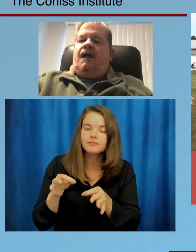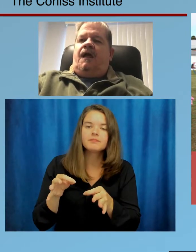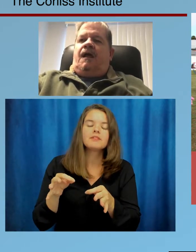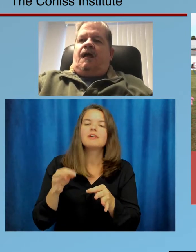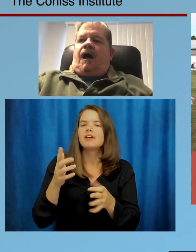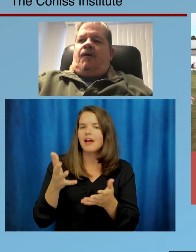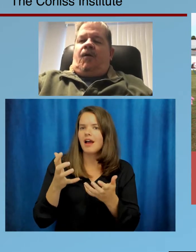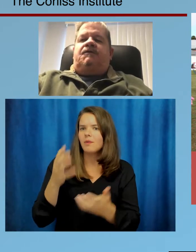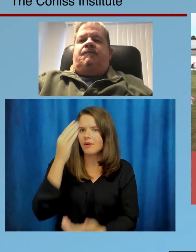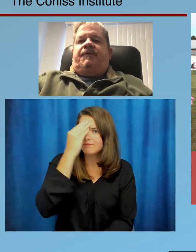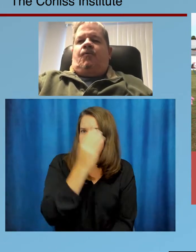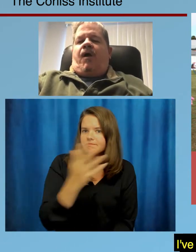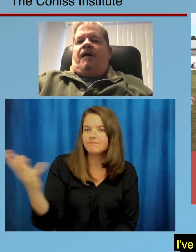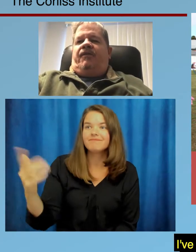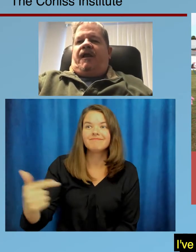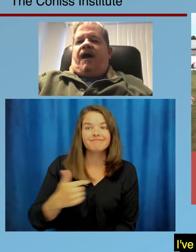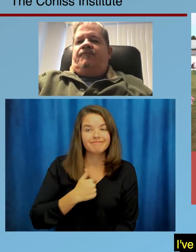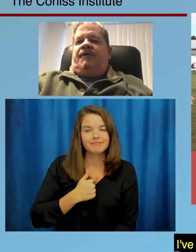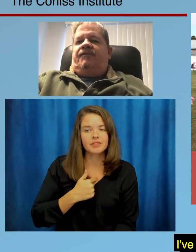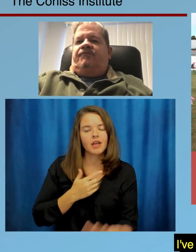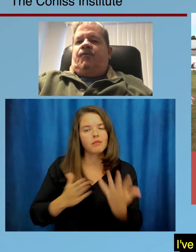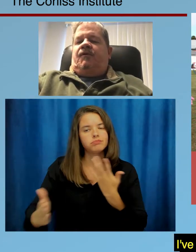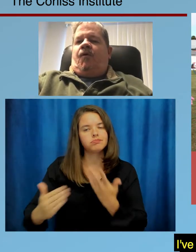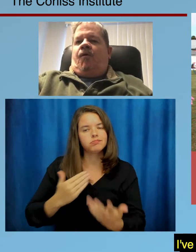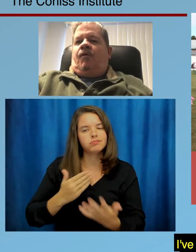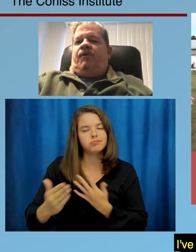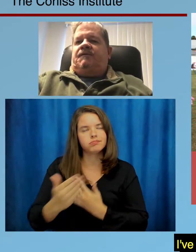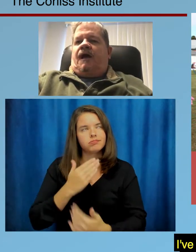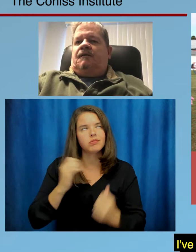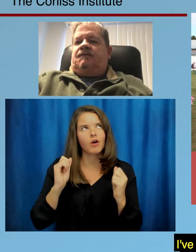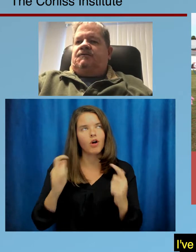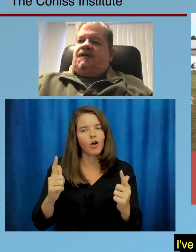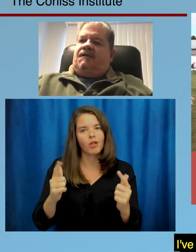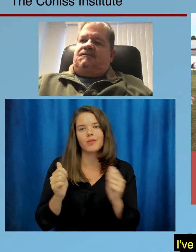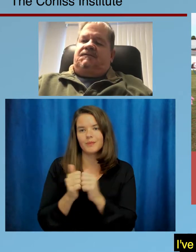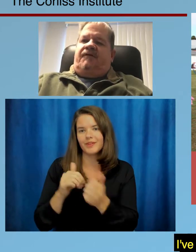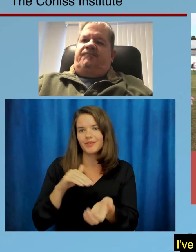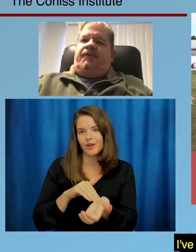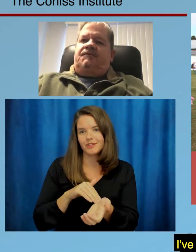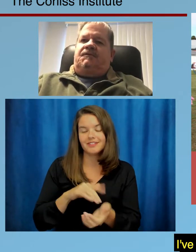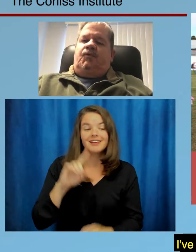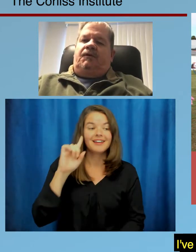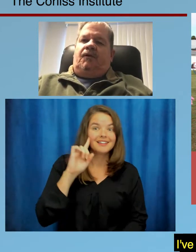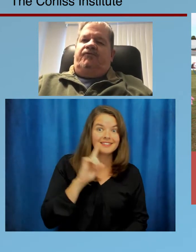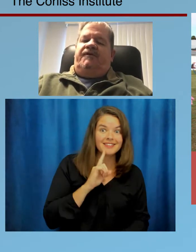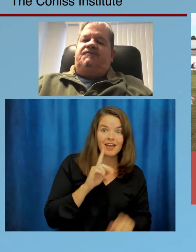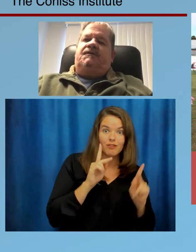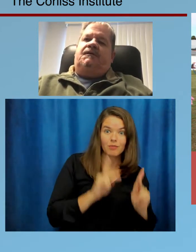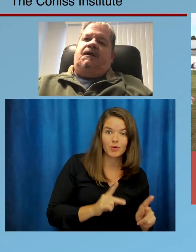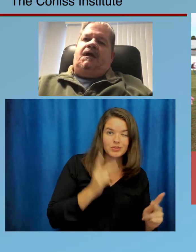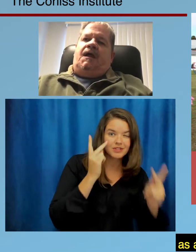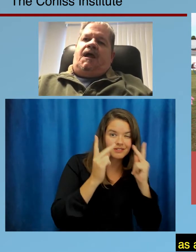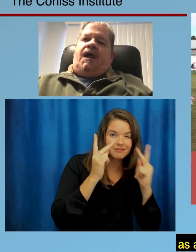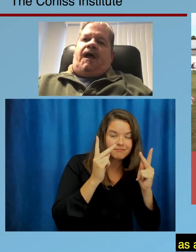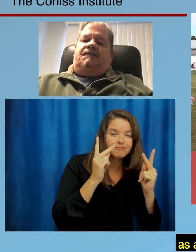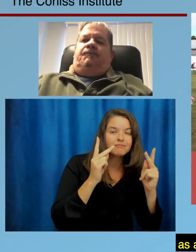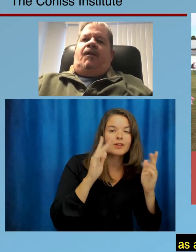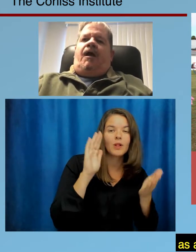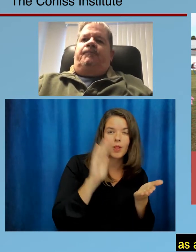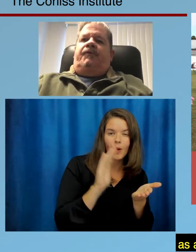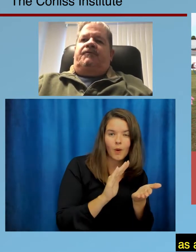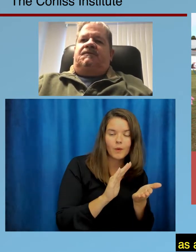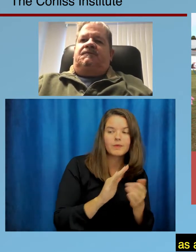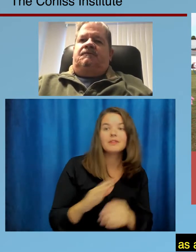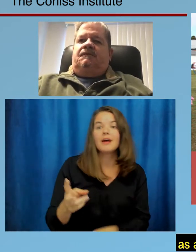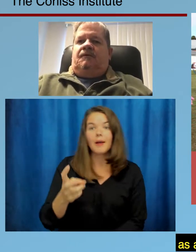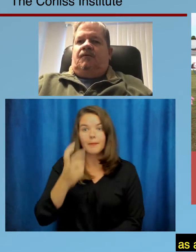that I want you to be aware that I've been through it all with doctors as a deaf person with low vision, as a